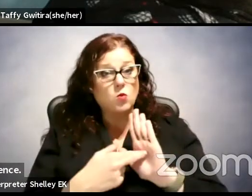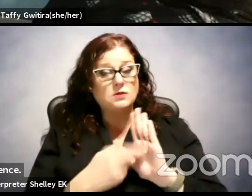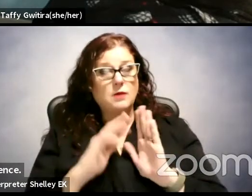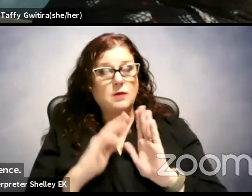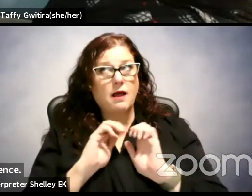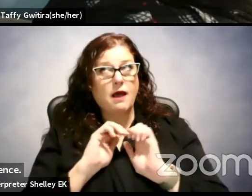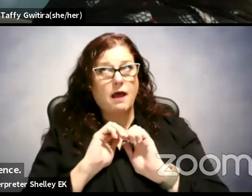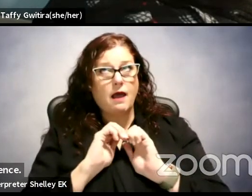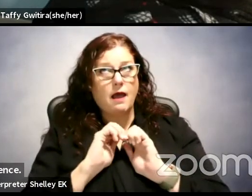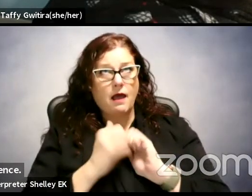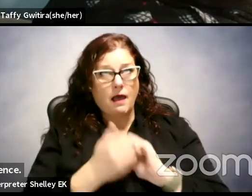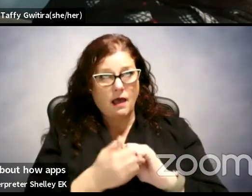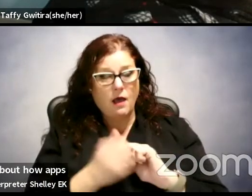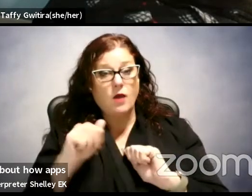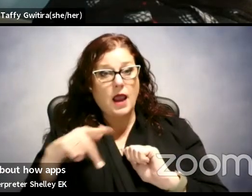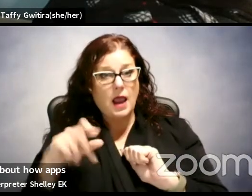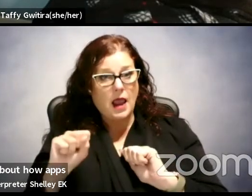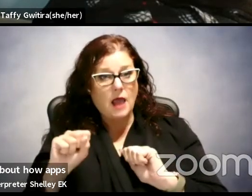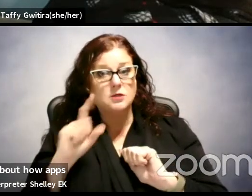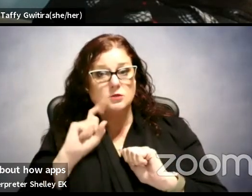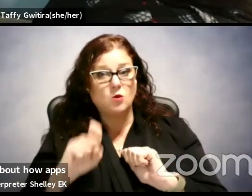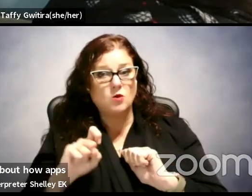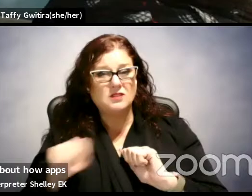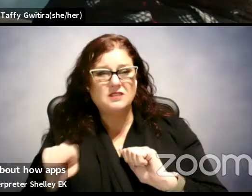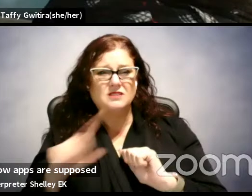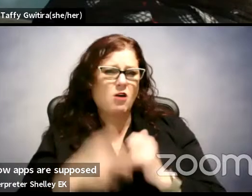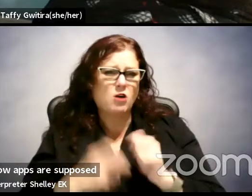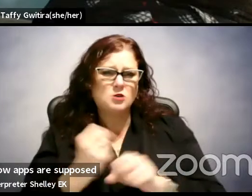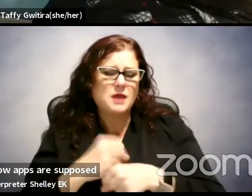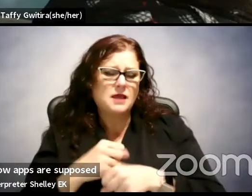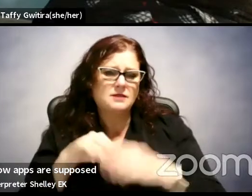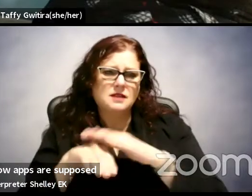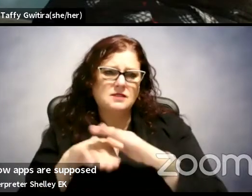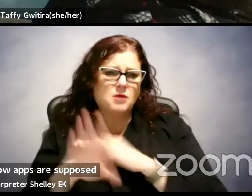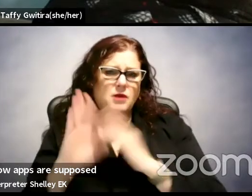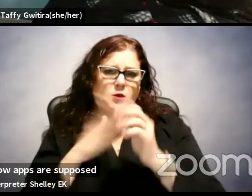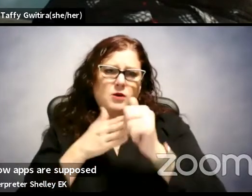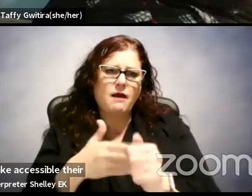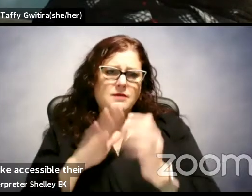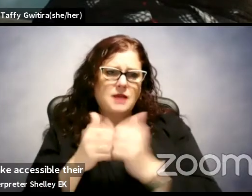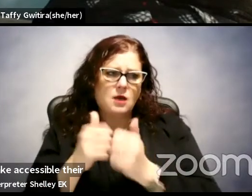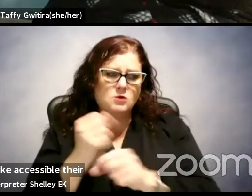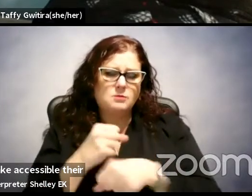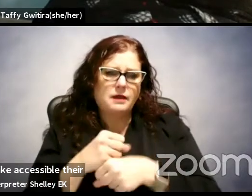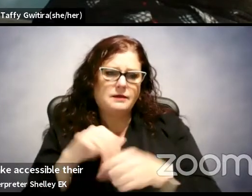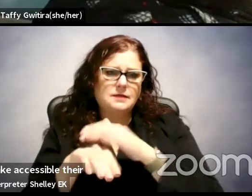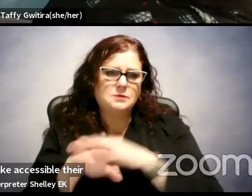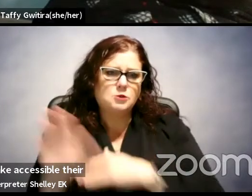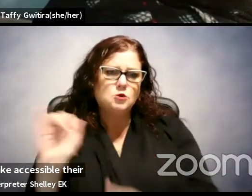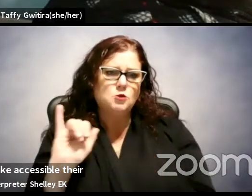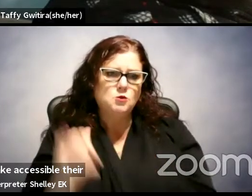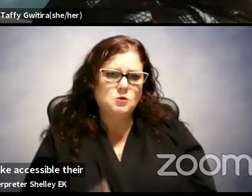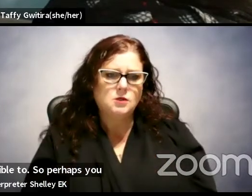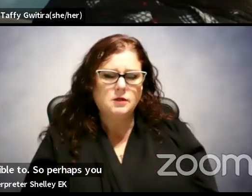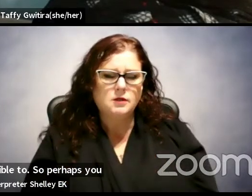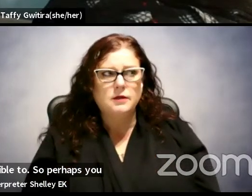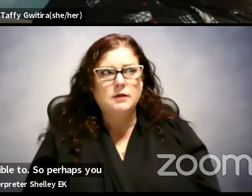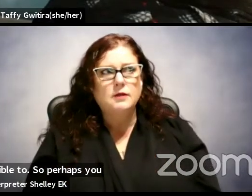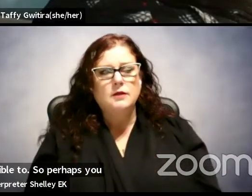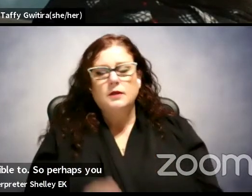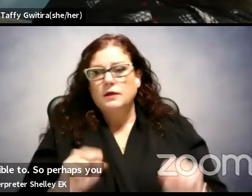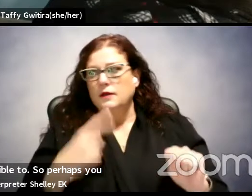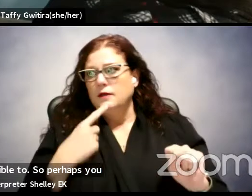how apps are supposed to be, and they're not hard to make accessible. There are guides on how to make them accessible too. So perhaps you can